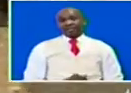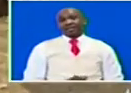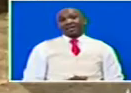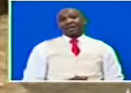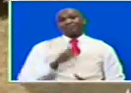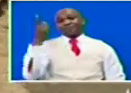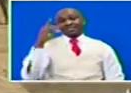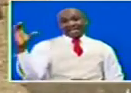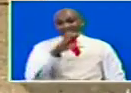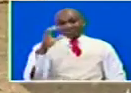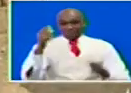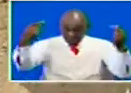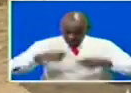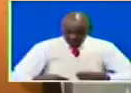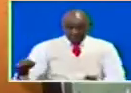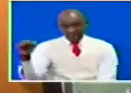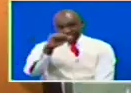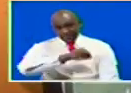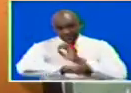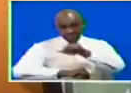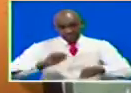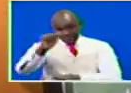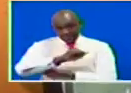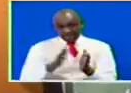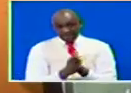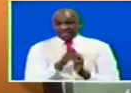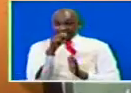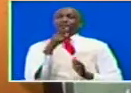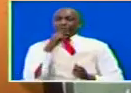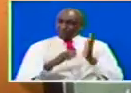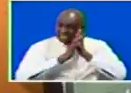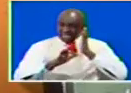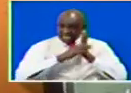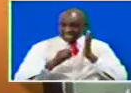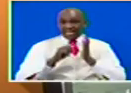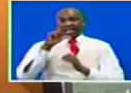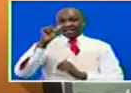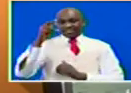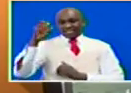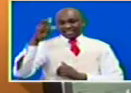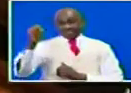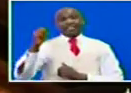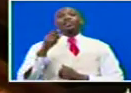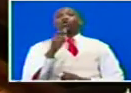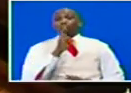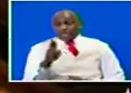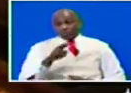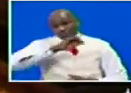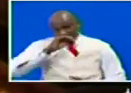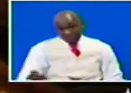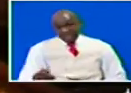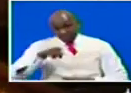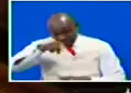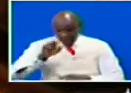than his first customer drives in, and this kid, popularly known as Legend here in Ruiru town, where his garage